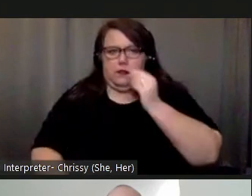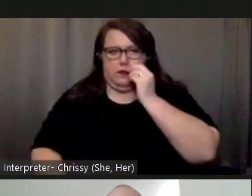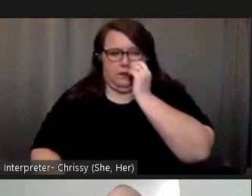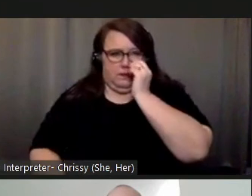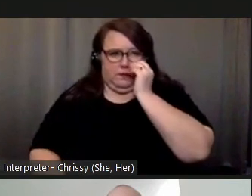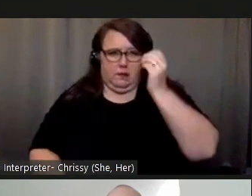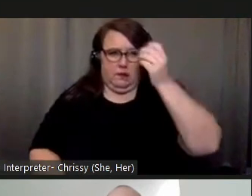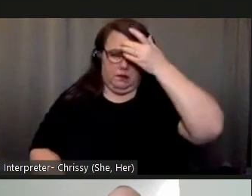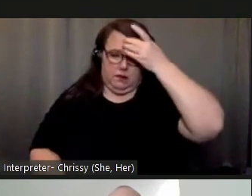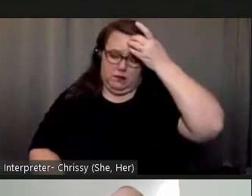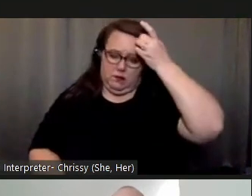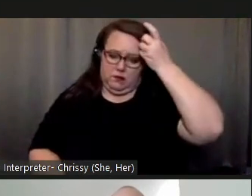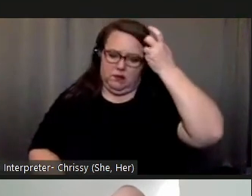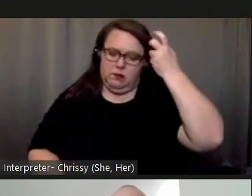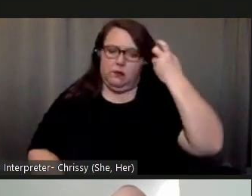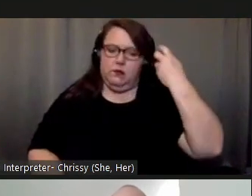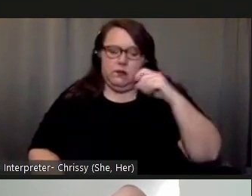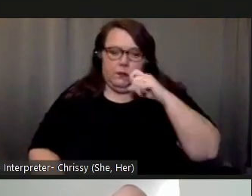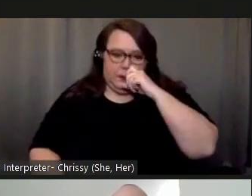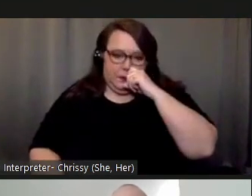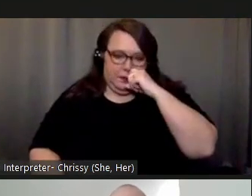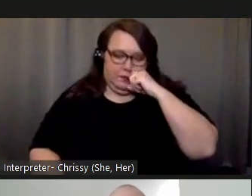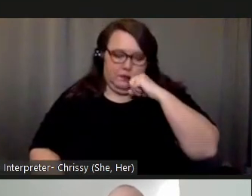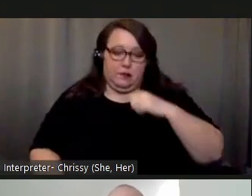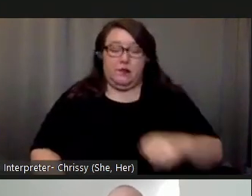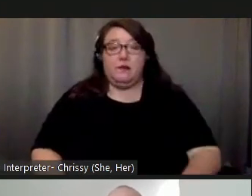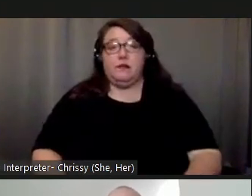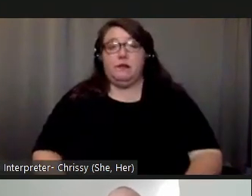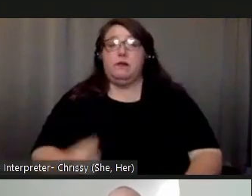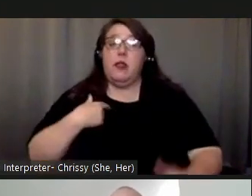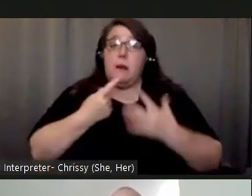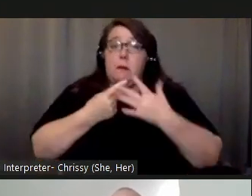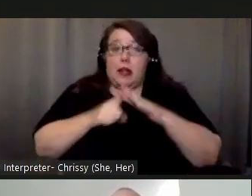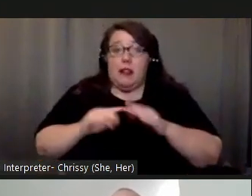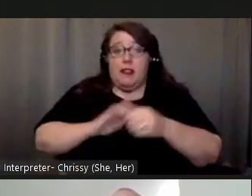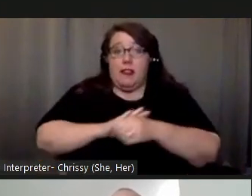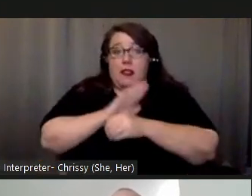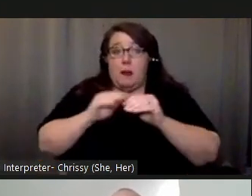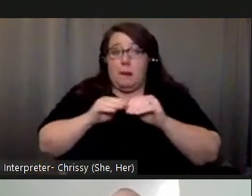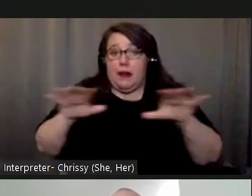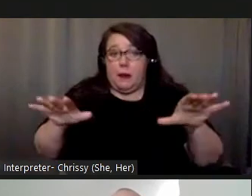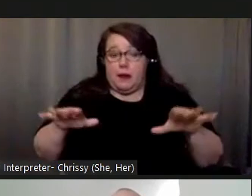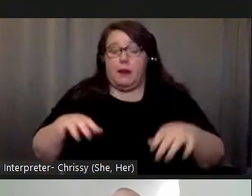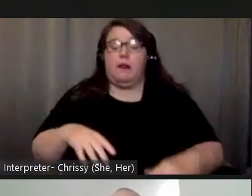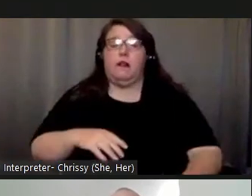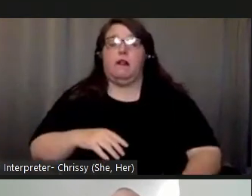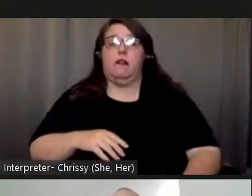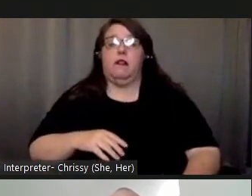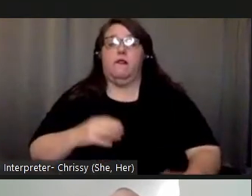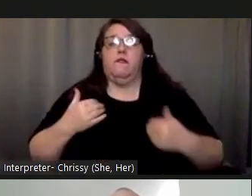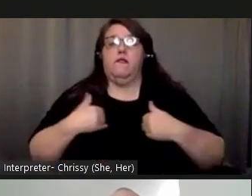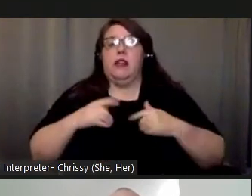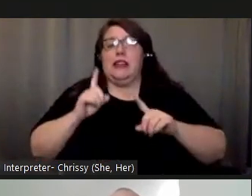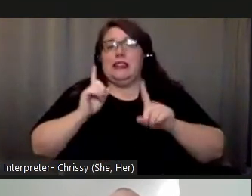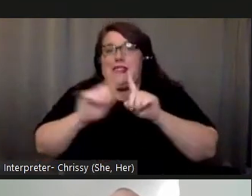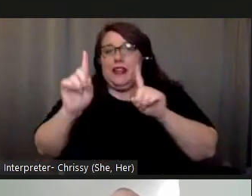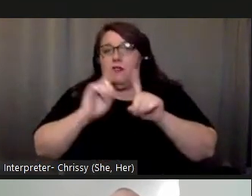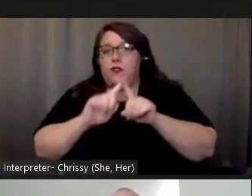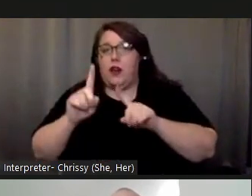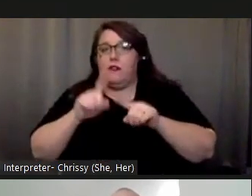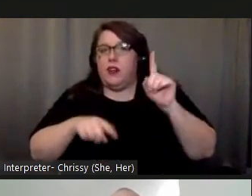So since the beginning of the pandemic, there have been different variants that